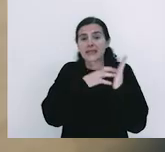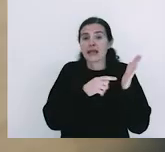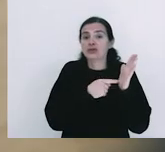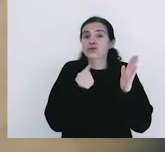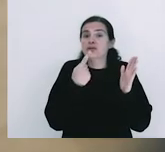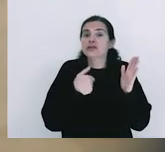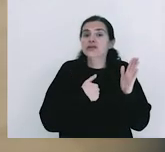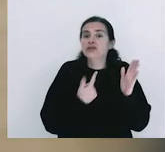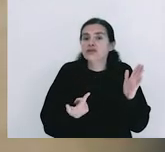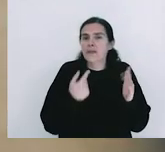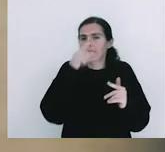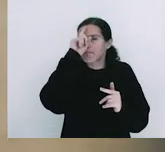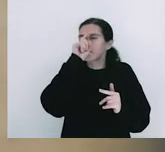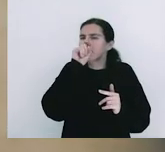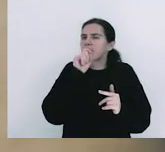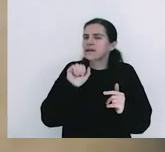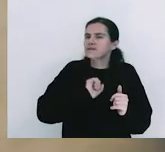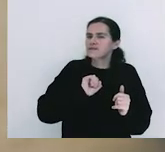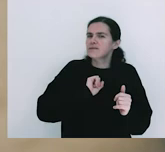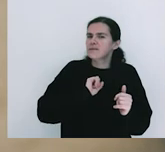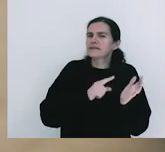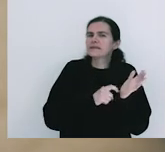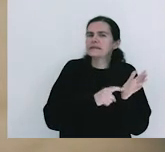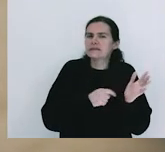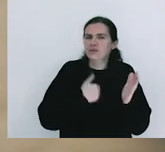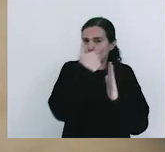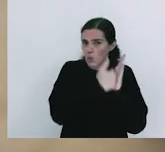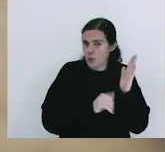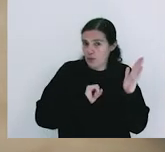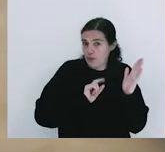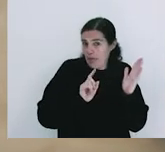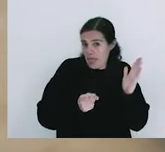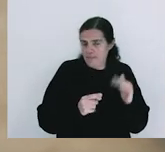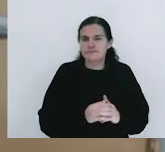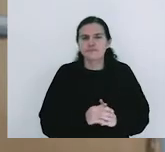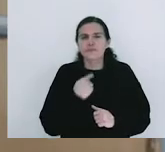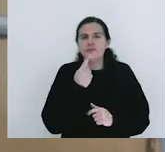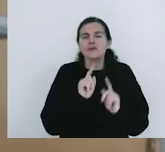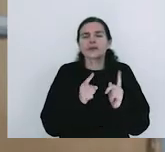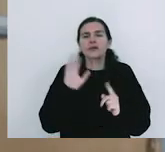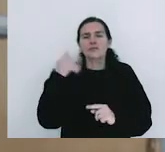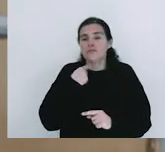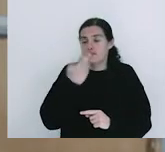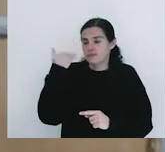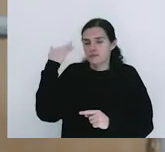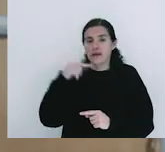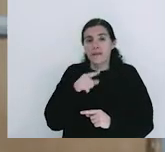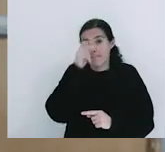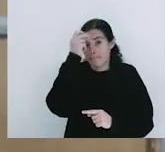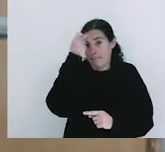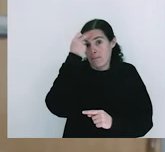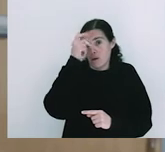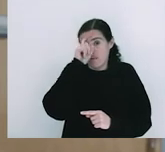says, "I need my memories, they are my documents." Which means that, as we mentioned earlier, her